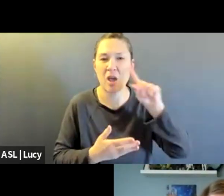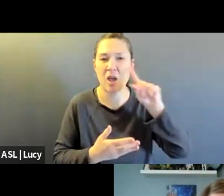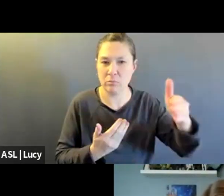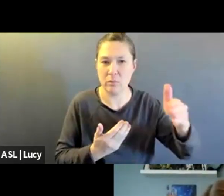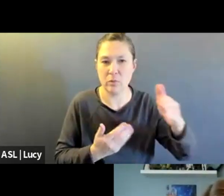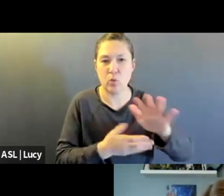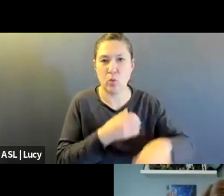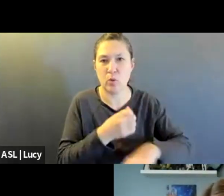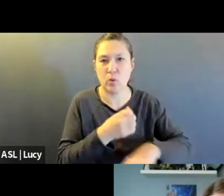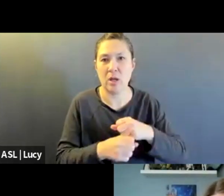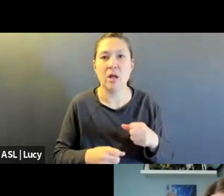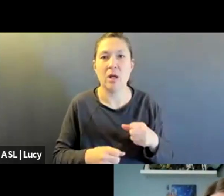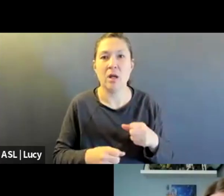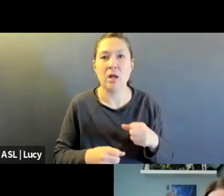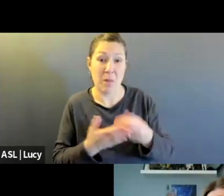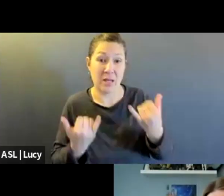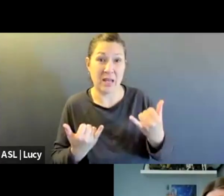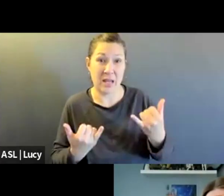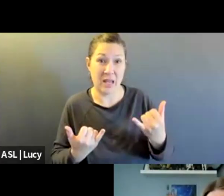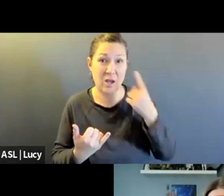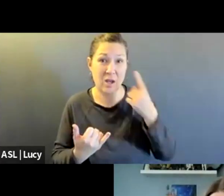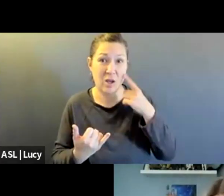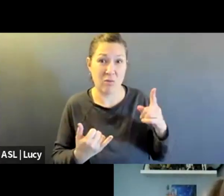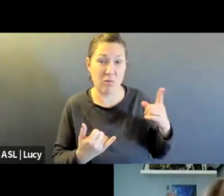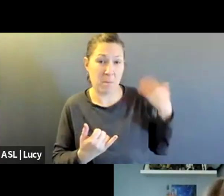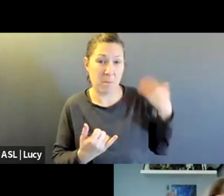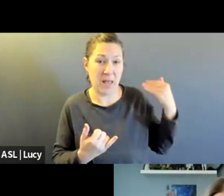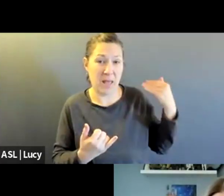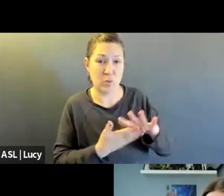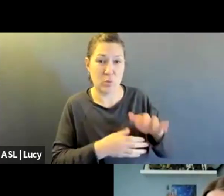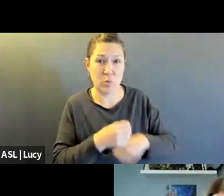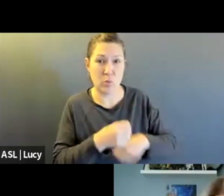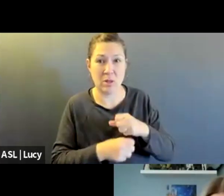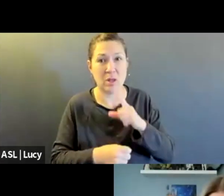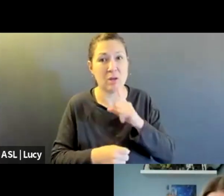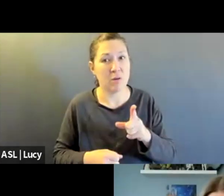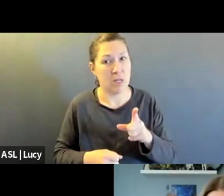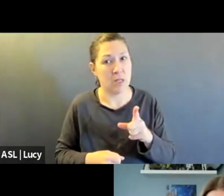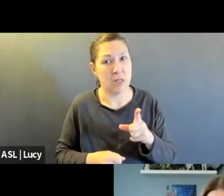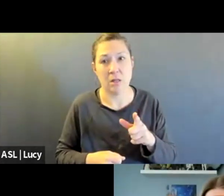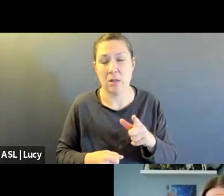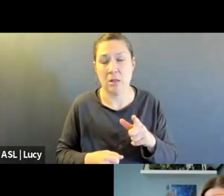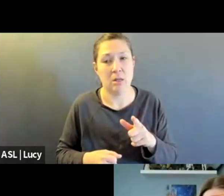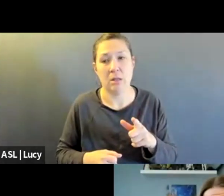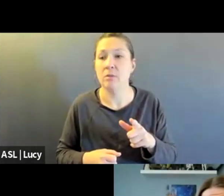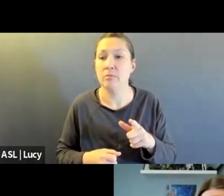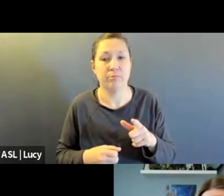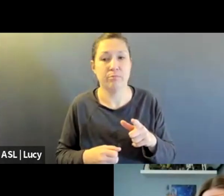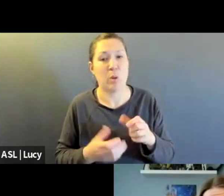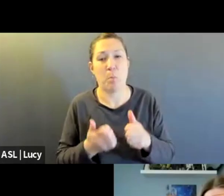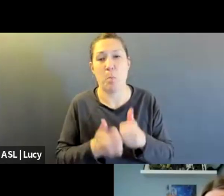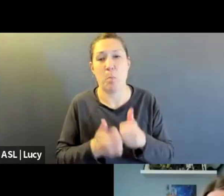upcoming school year. 25-26. And they really should have started the appropriations season